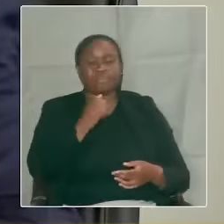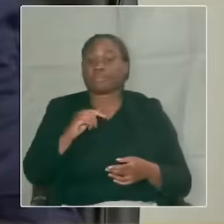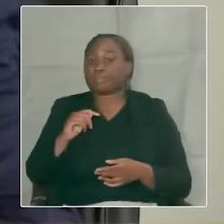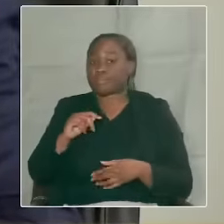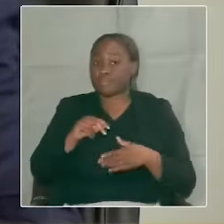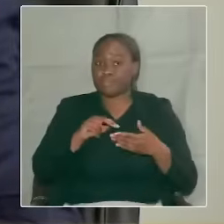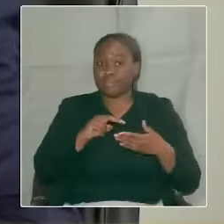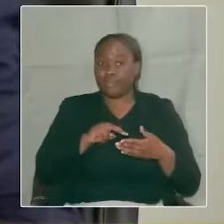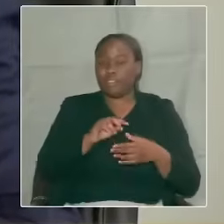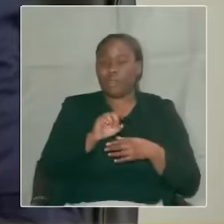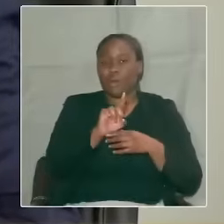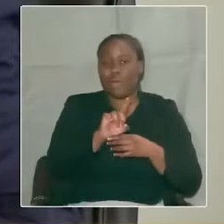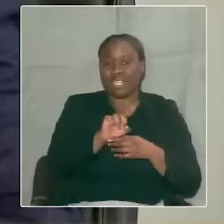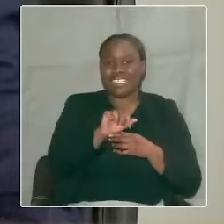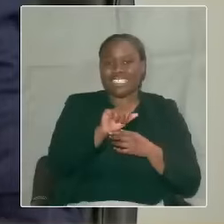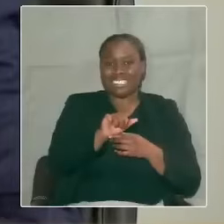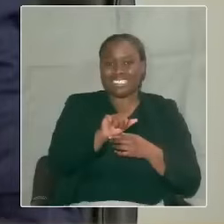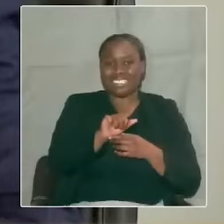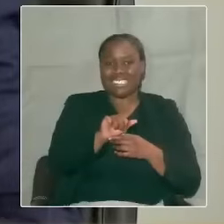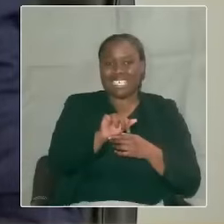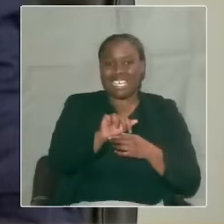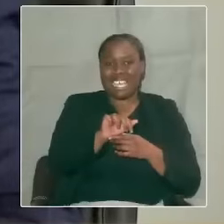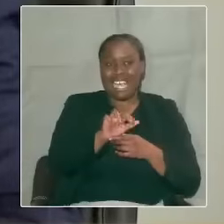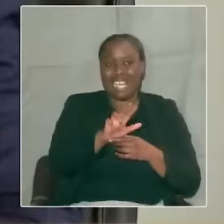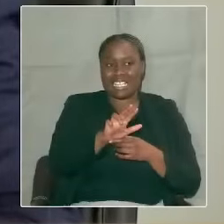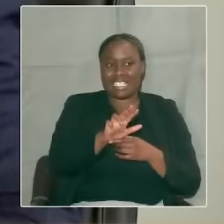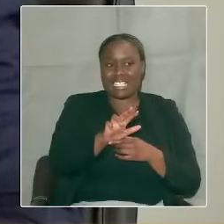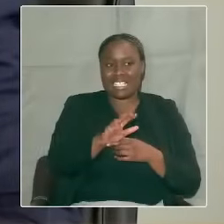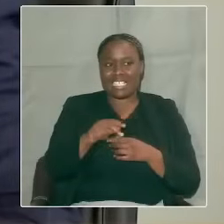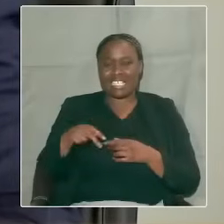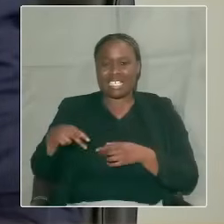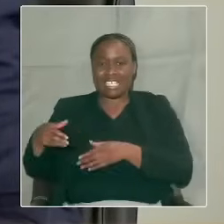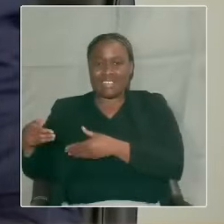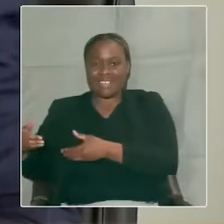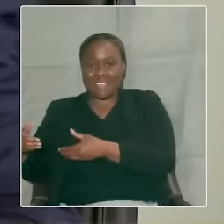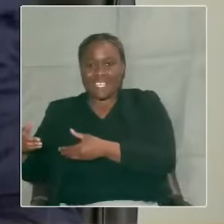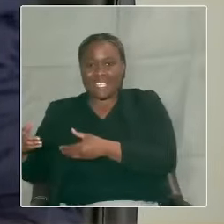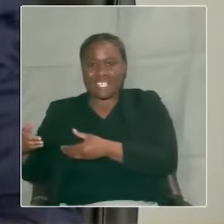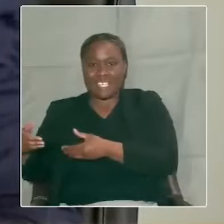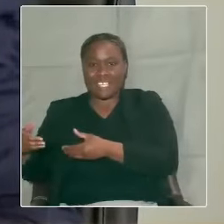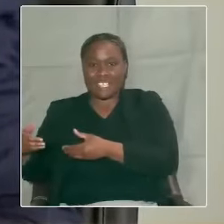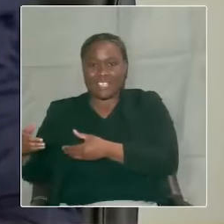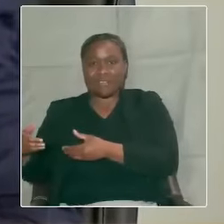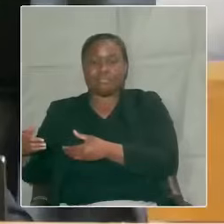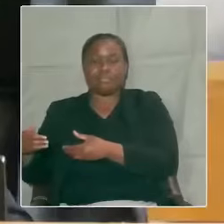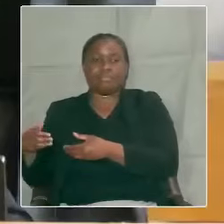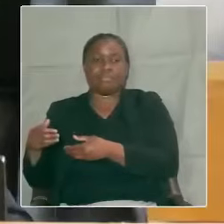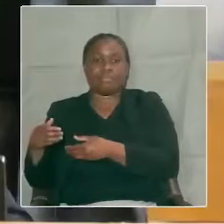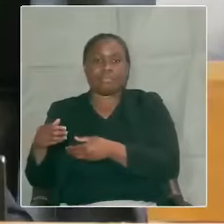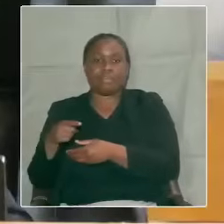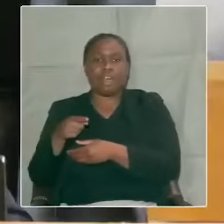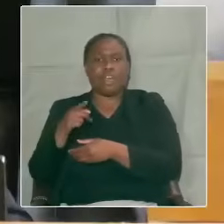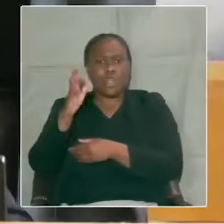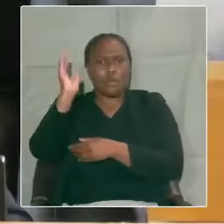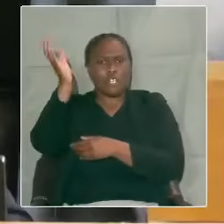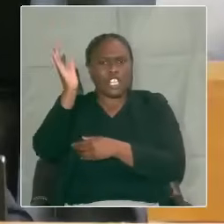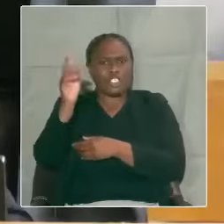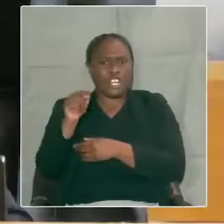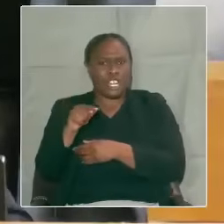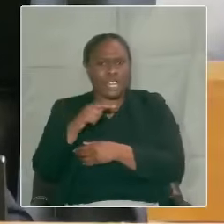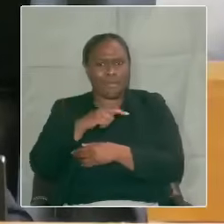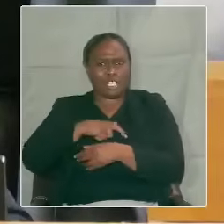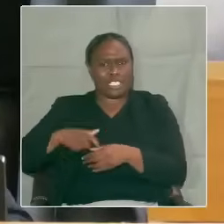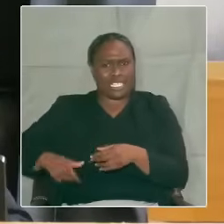look at 168, Yes. bundle B, or the second bundle, that's the presentation to the President. And bullet